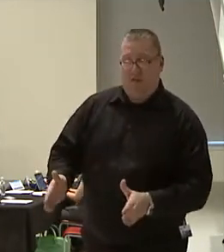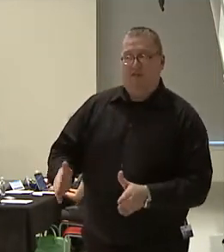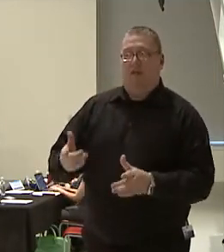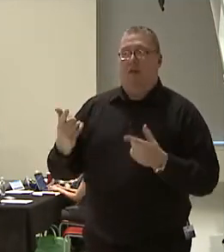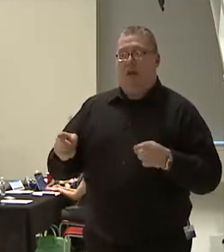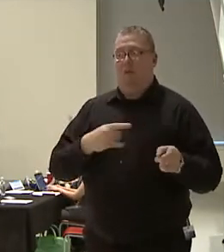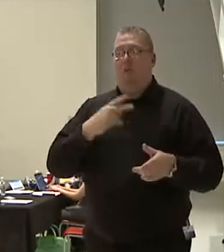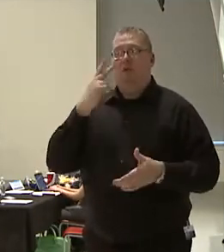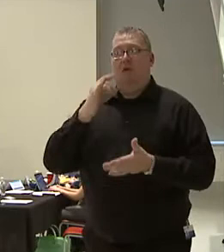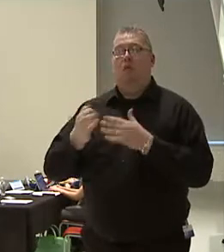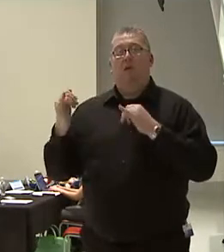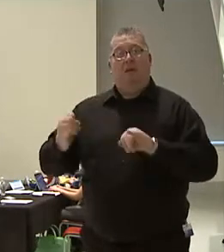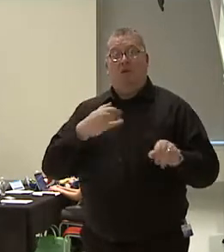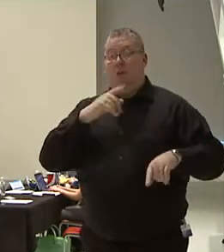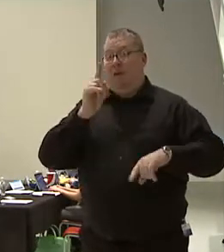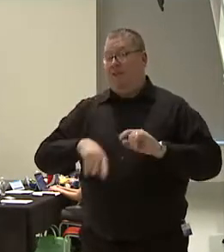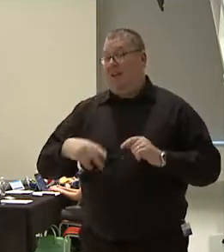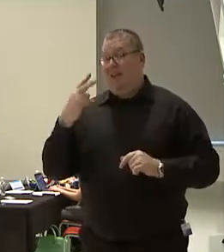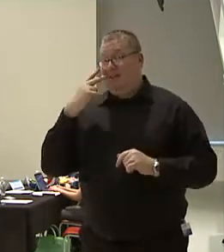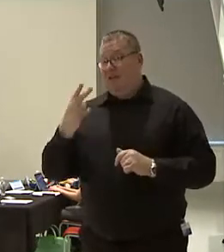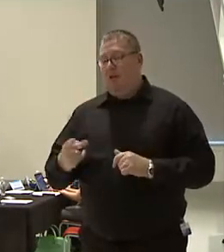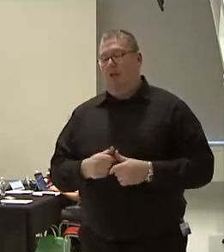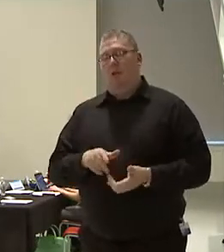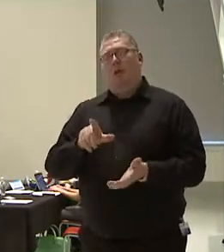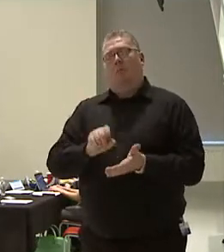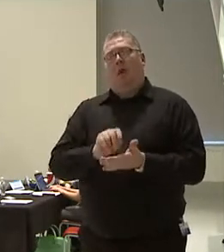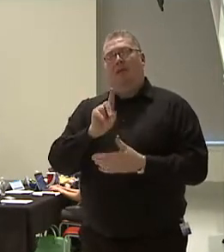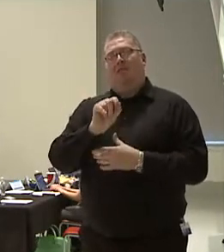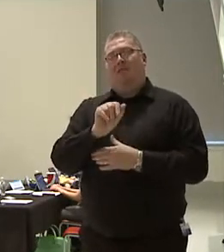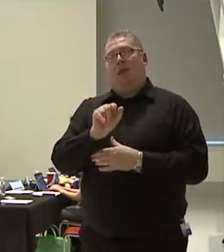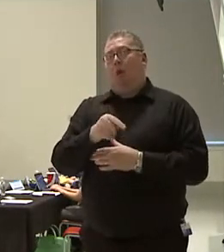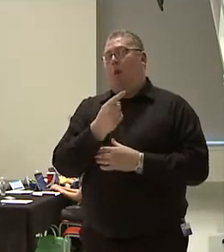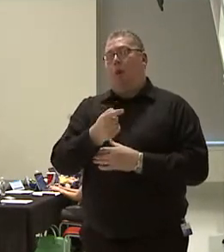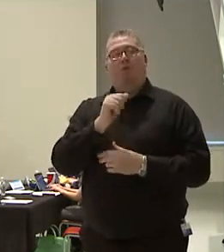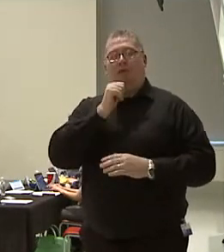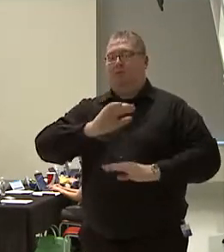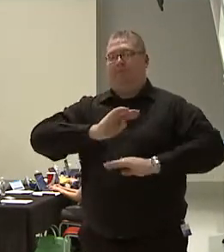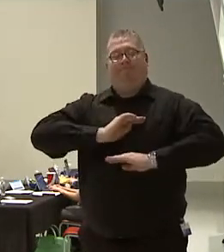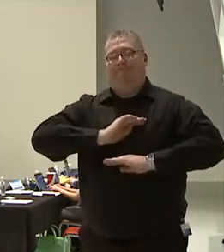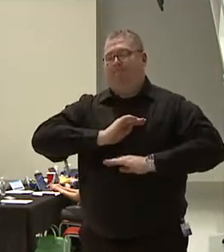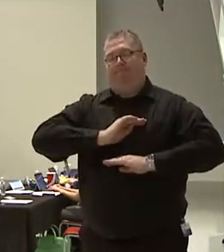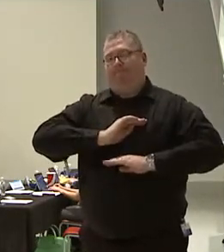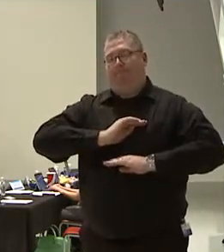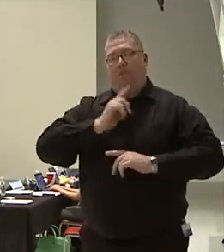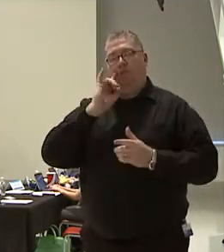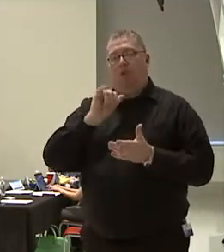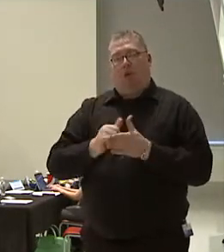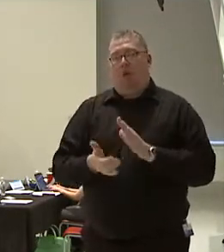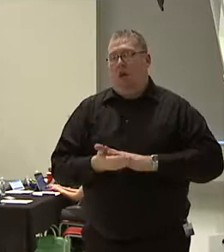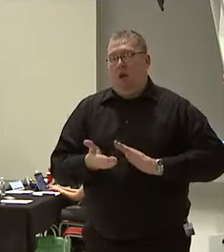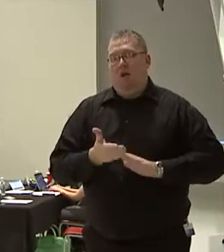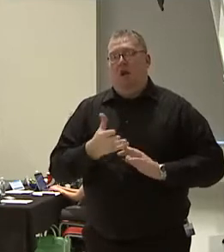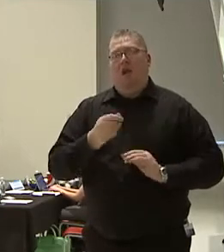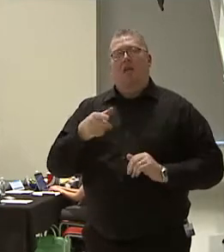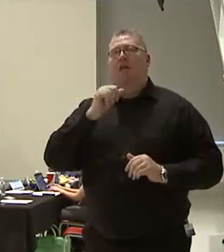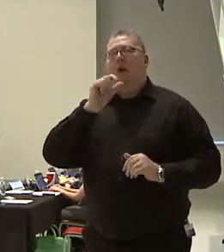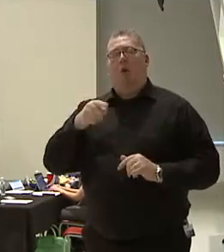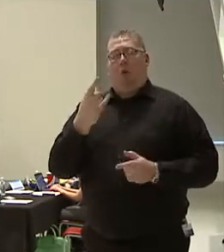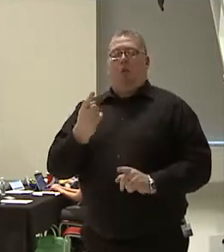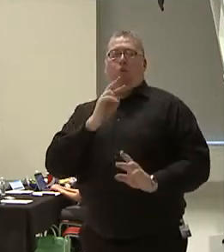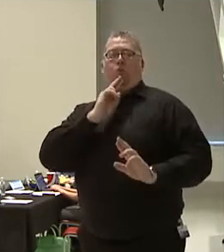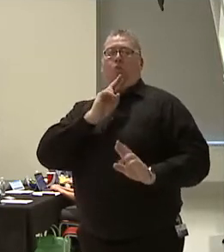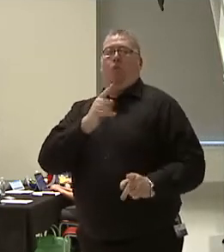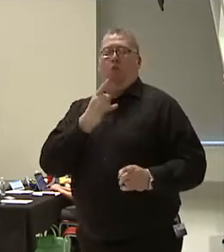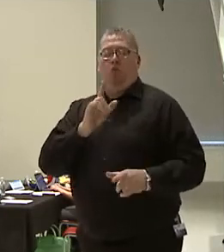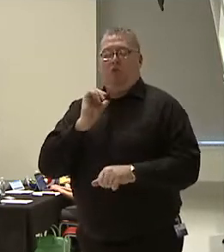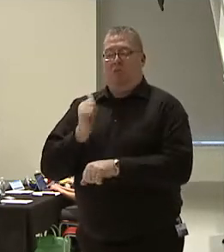we don't trust that which we cannot see. Publishing data alone will not lead to better science operations, and it's not a silver bullet to restoring